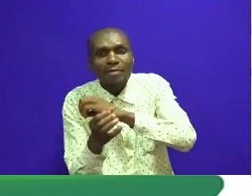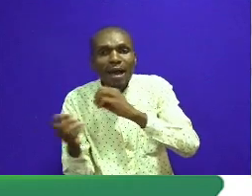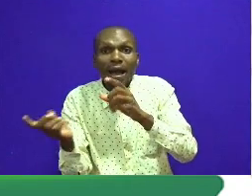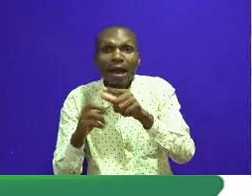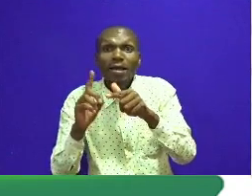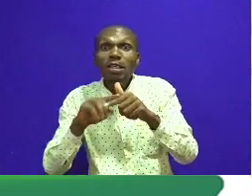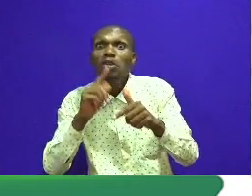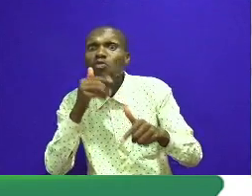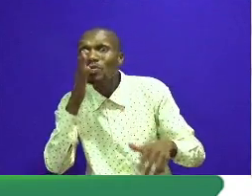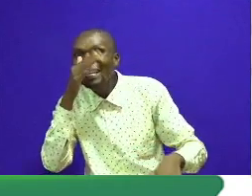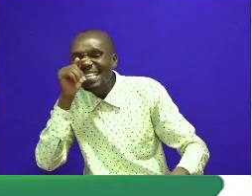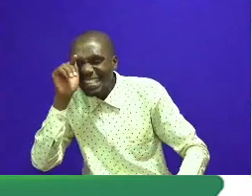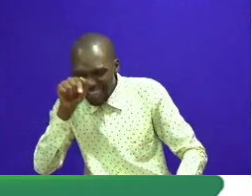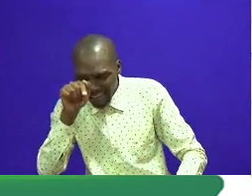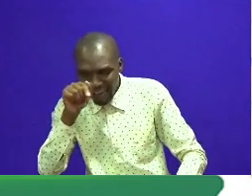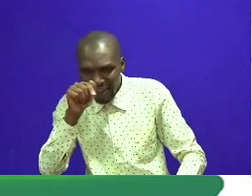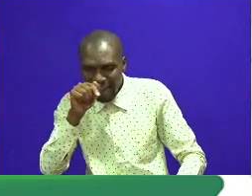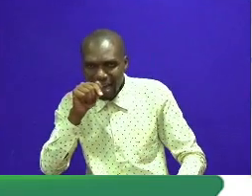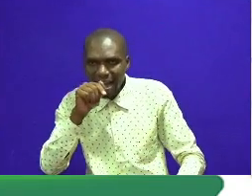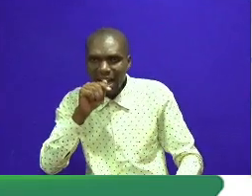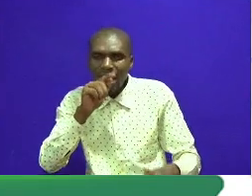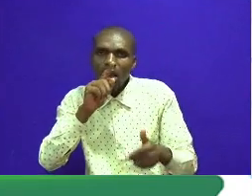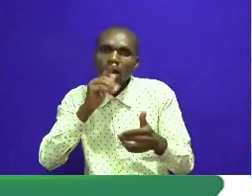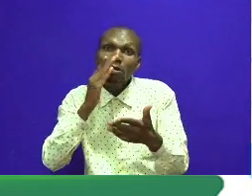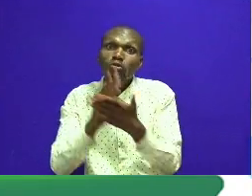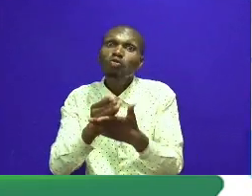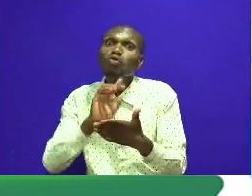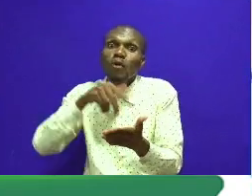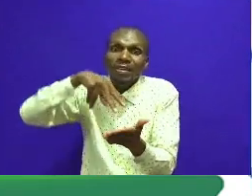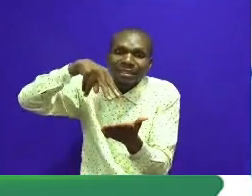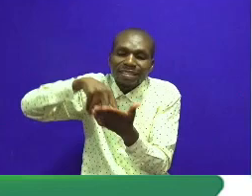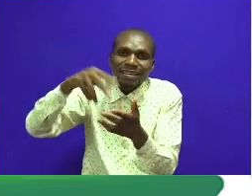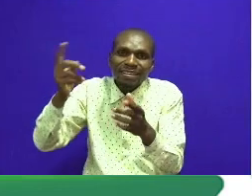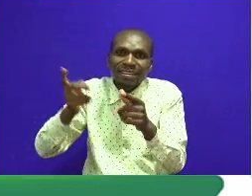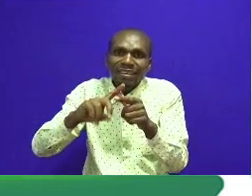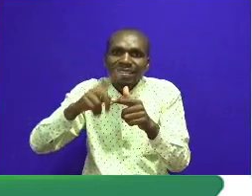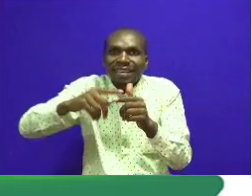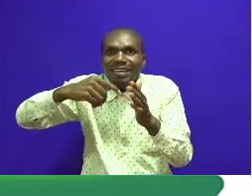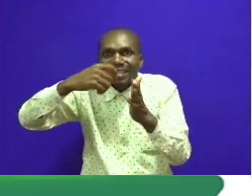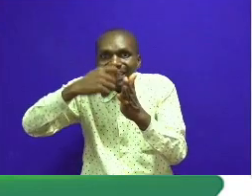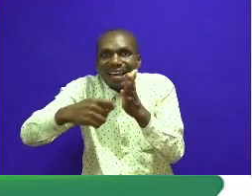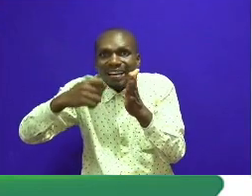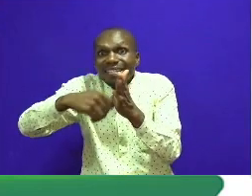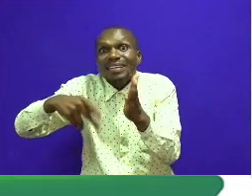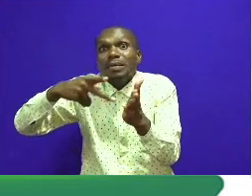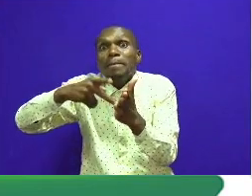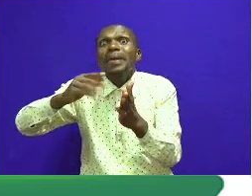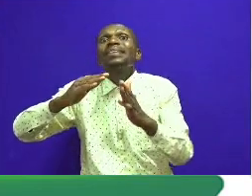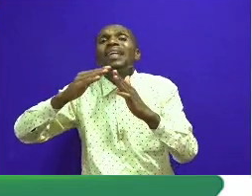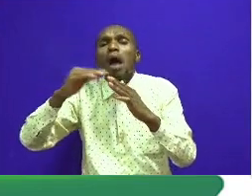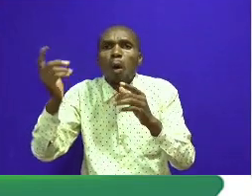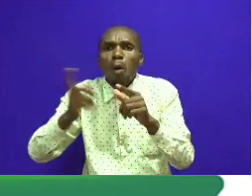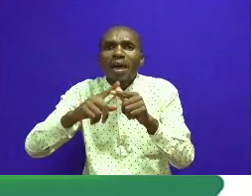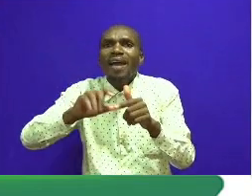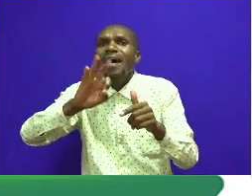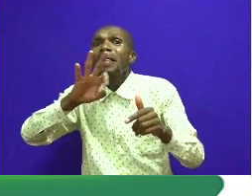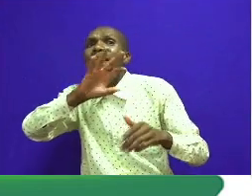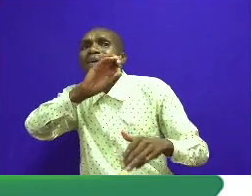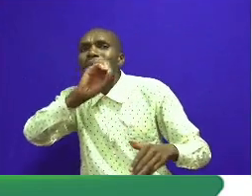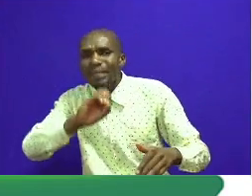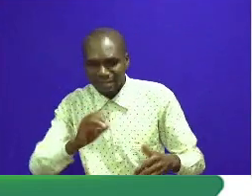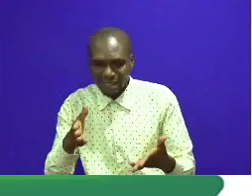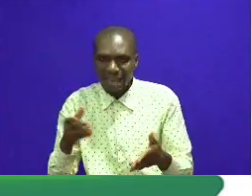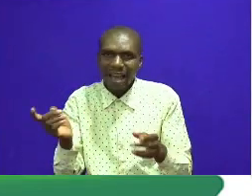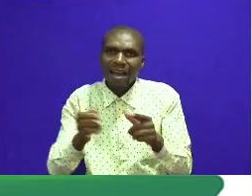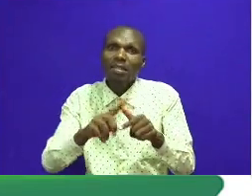ambao wanatudanganya. Hata huyu Victor amesimama hapa anaambiwa ati kuna tax anaenda kulipa ya nyumba, ya 3%.